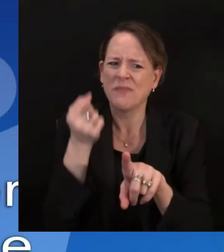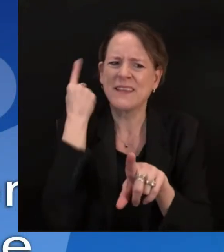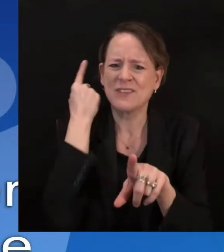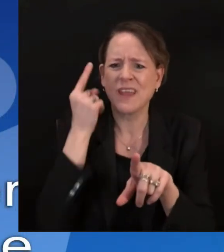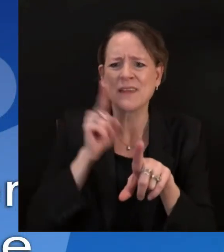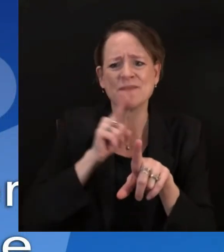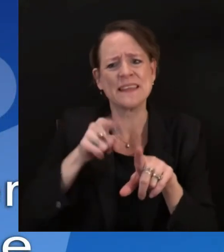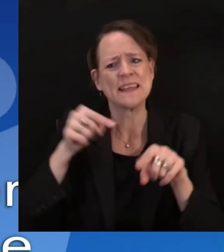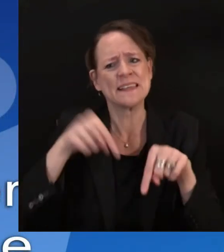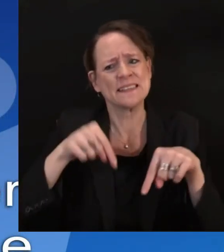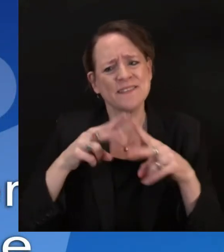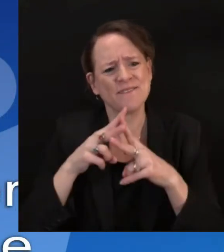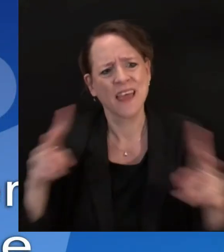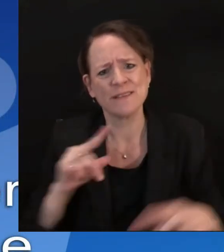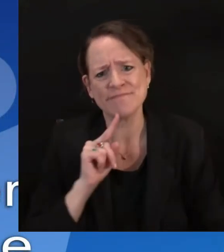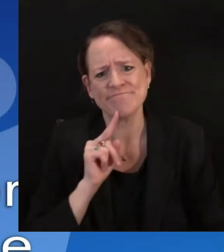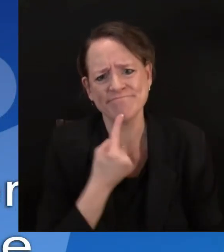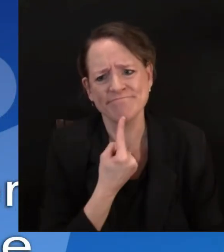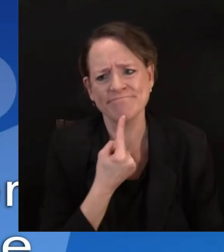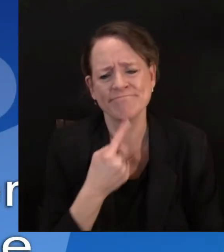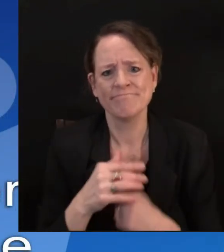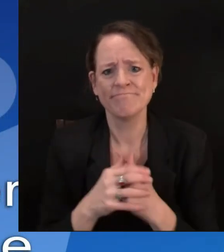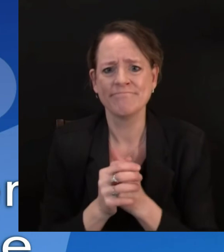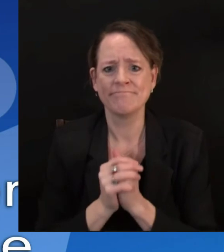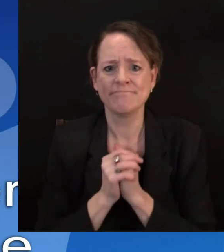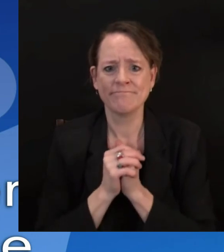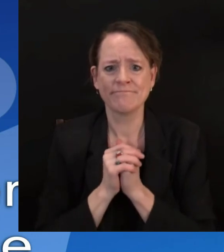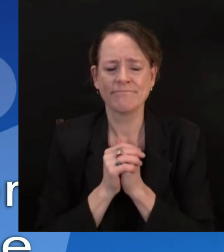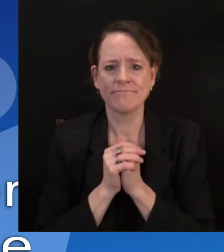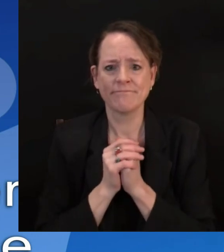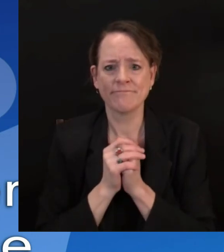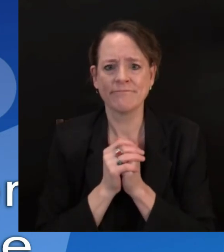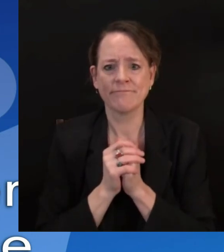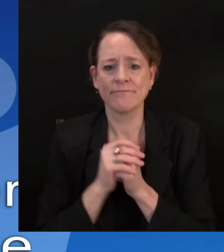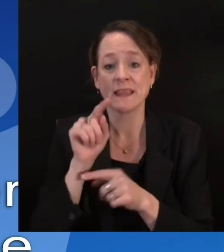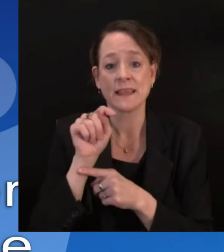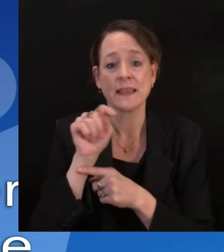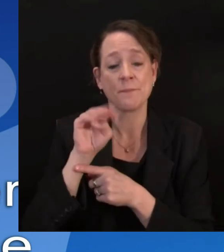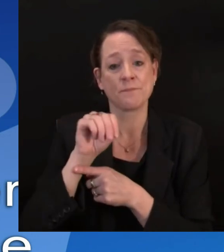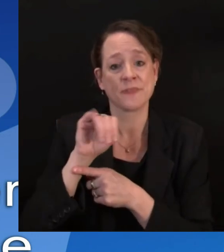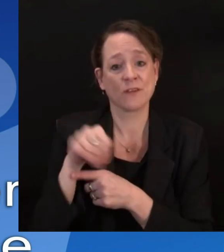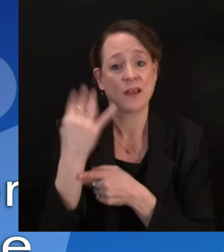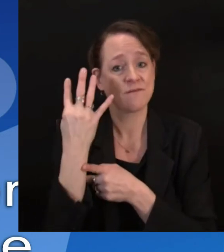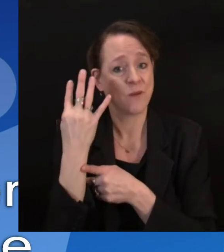for Mary Jo Ola from TMJ4 in Milwaukee. Mary Jo.